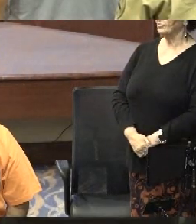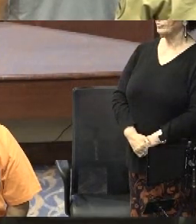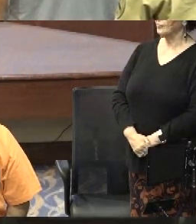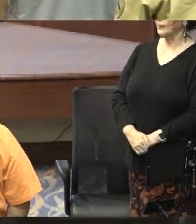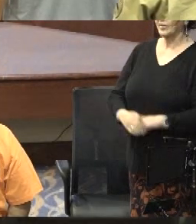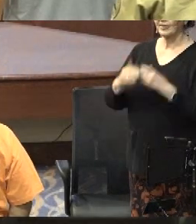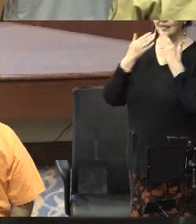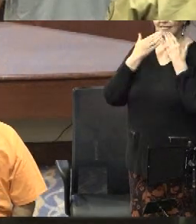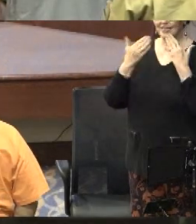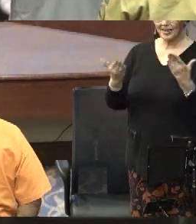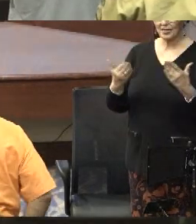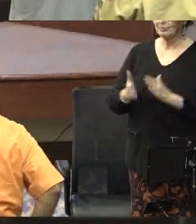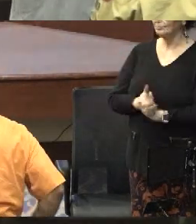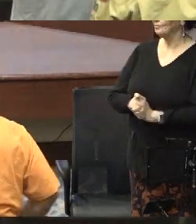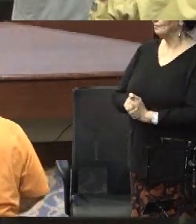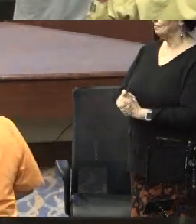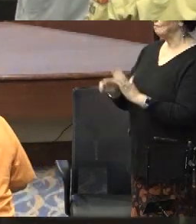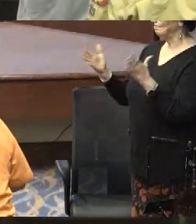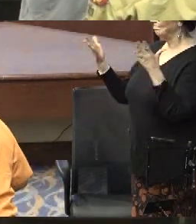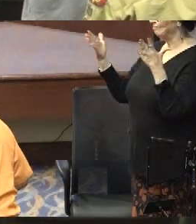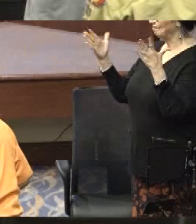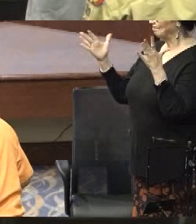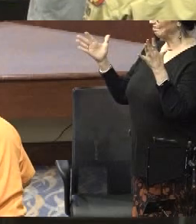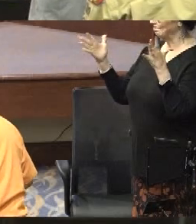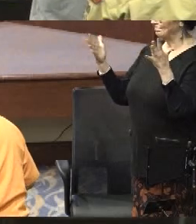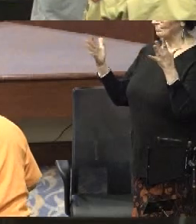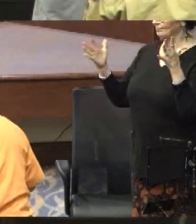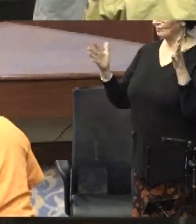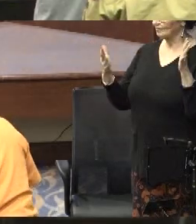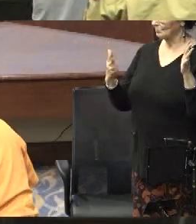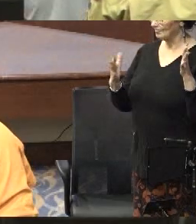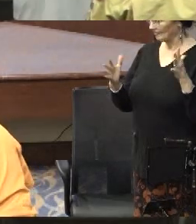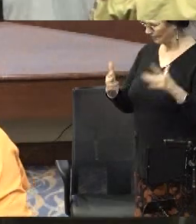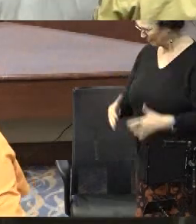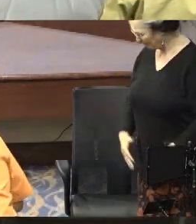Thank you so much for our color guard. Appreciate you being here.